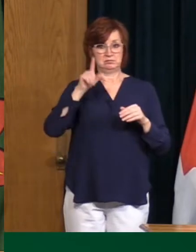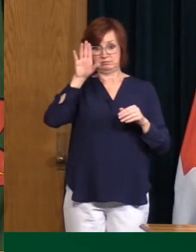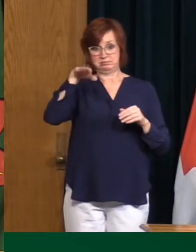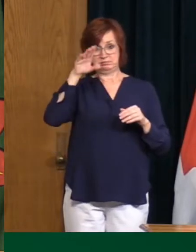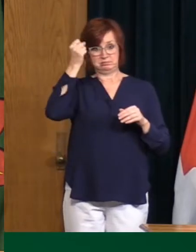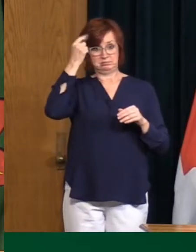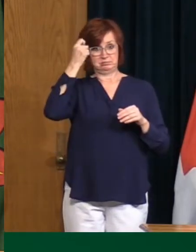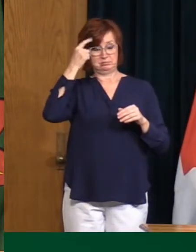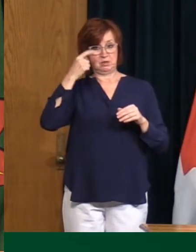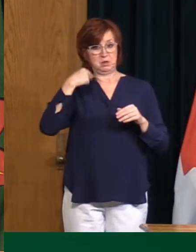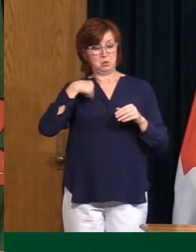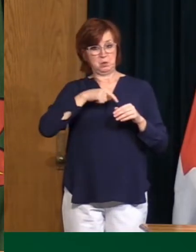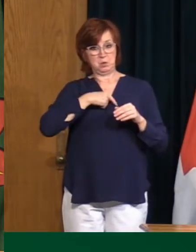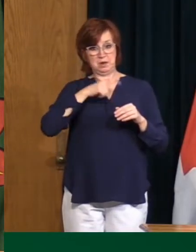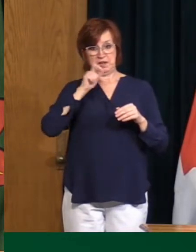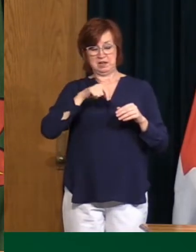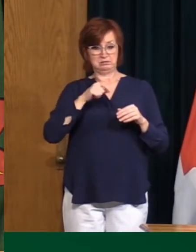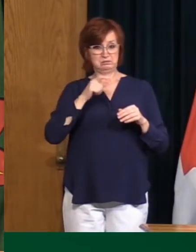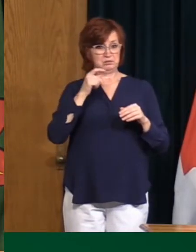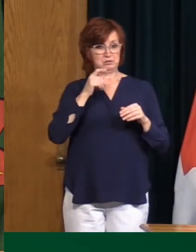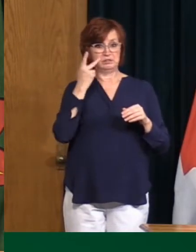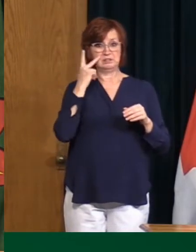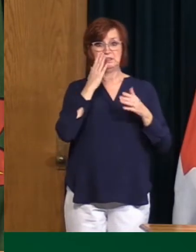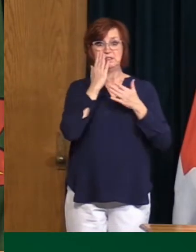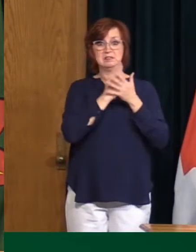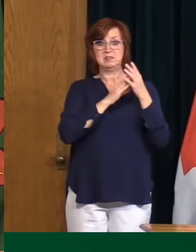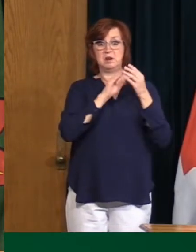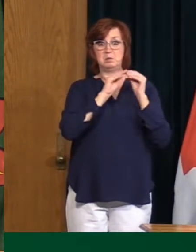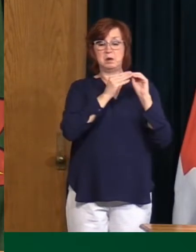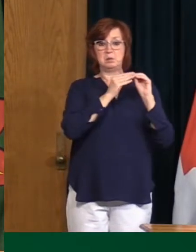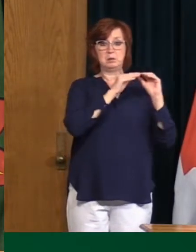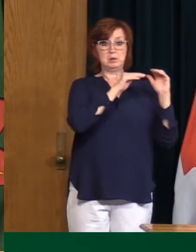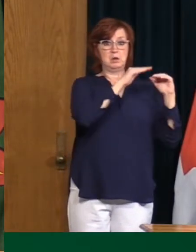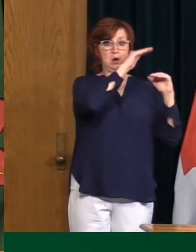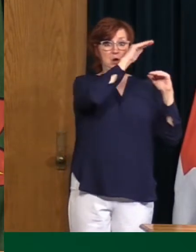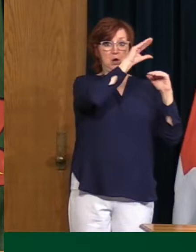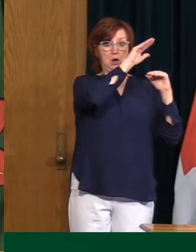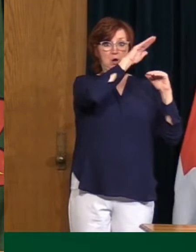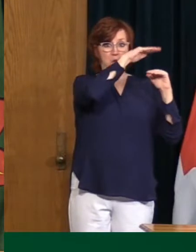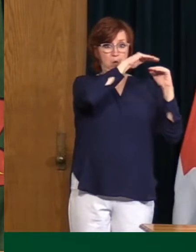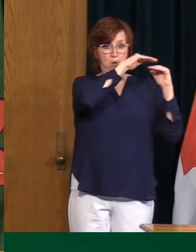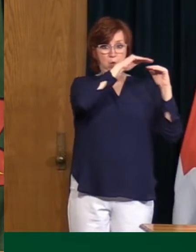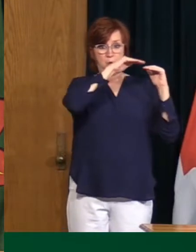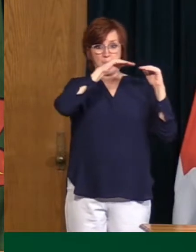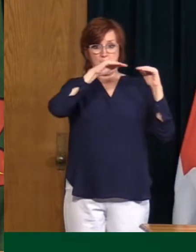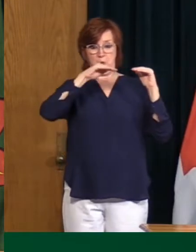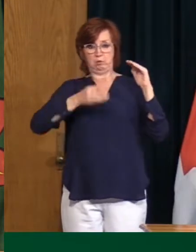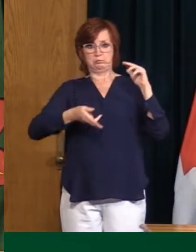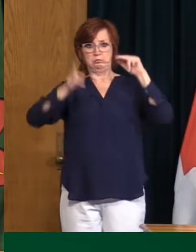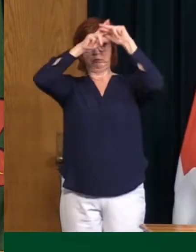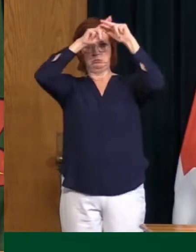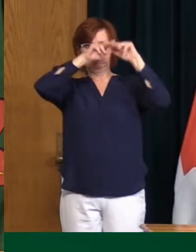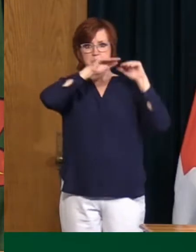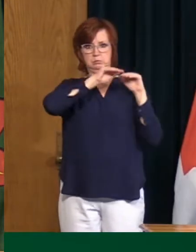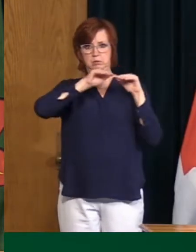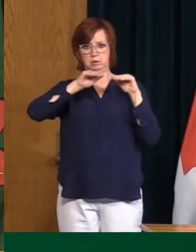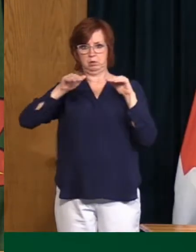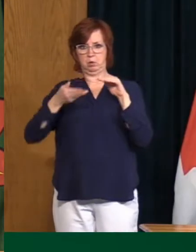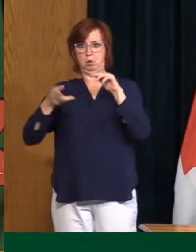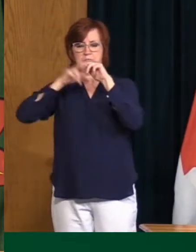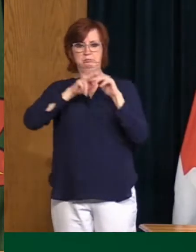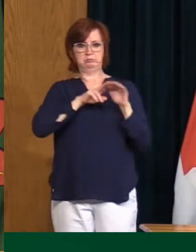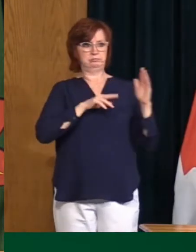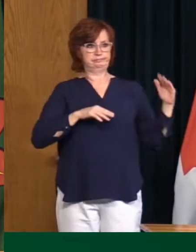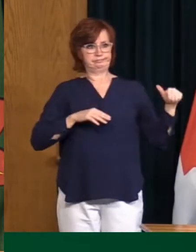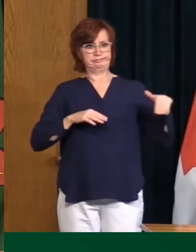will see days of one, will see days of two, but we are going to see case numbers like this come up and down. I think the